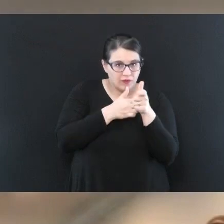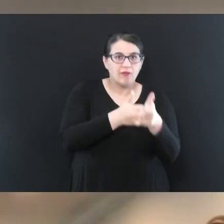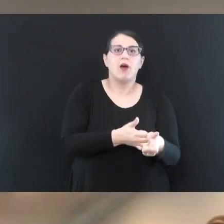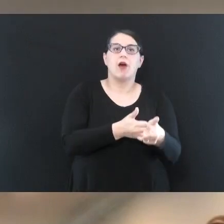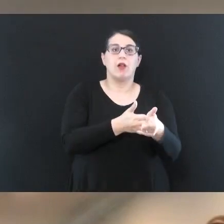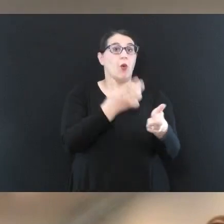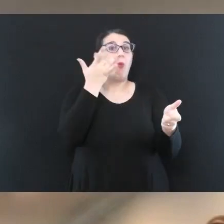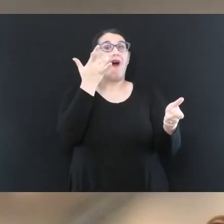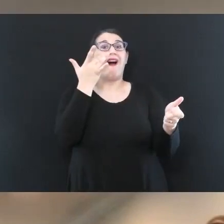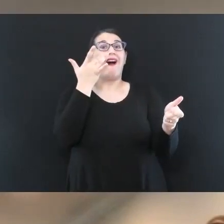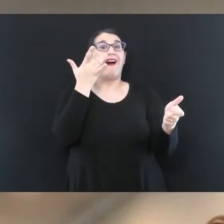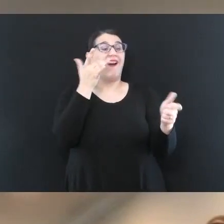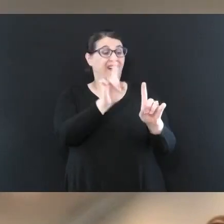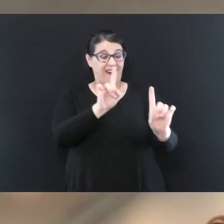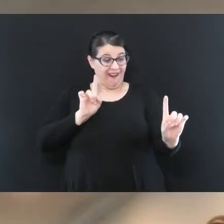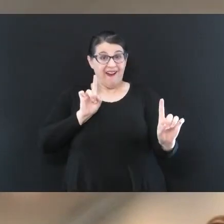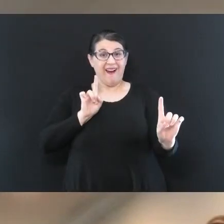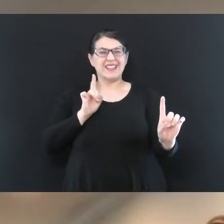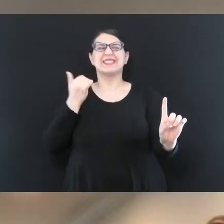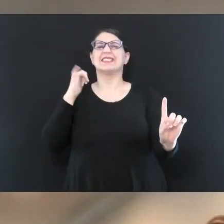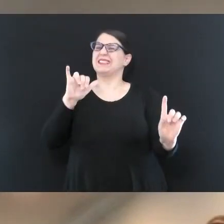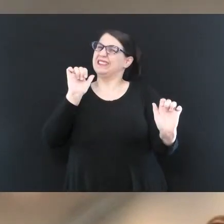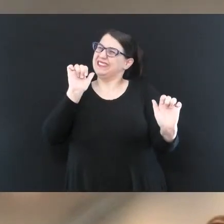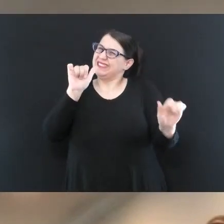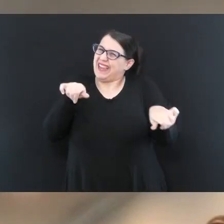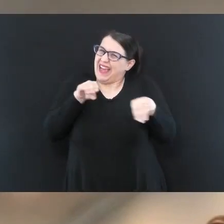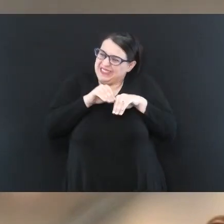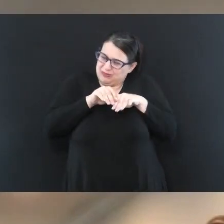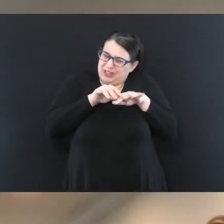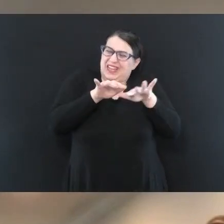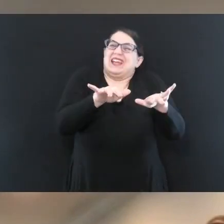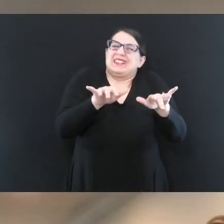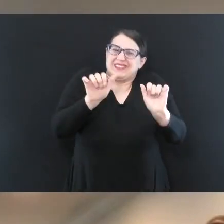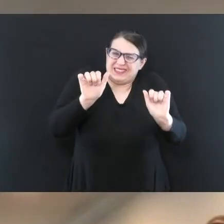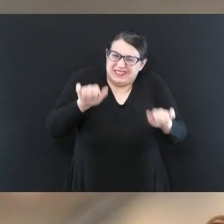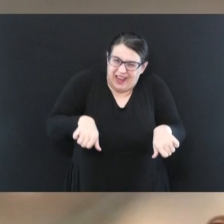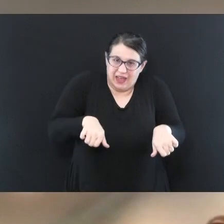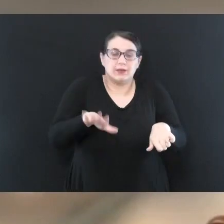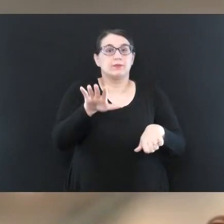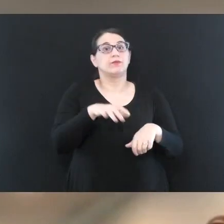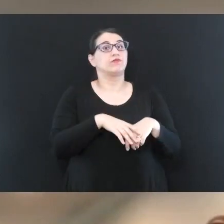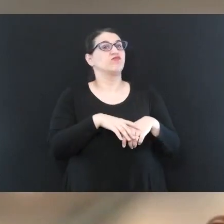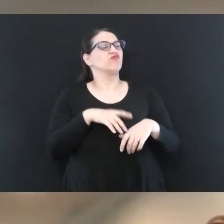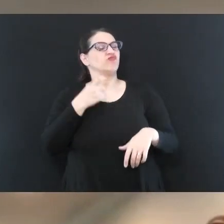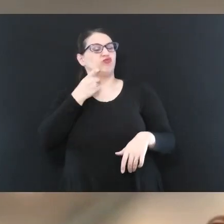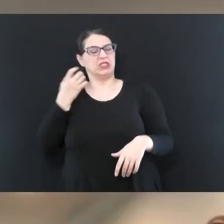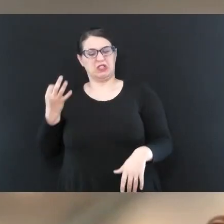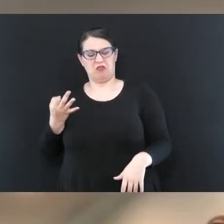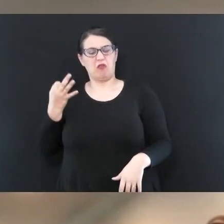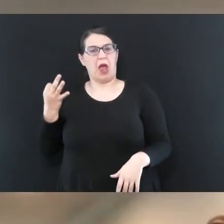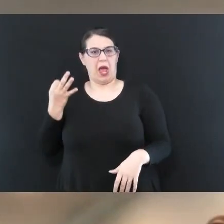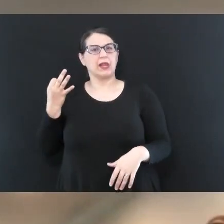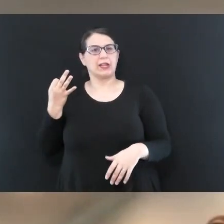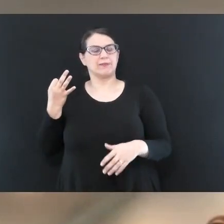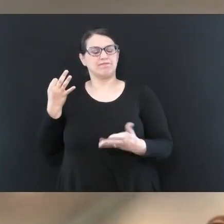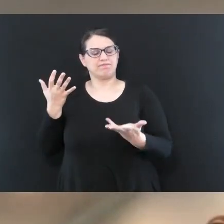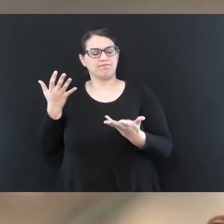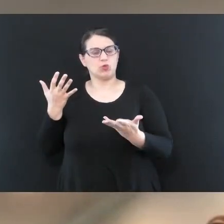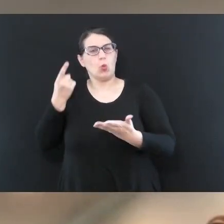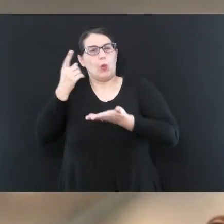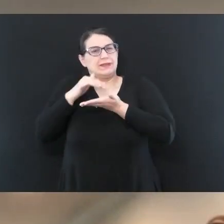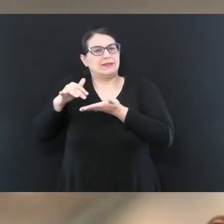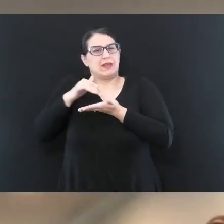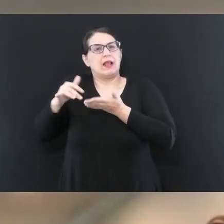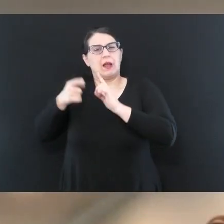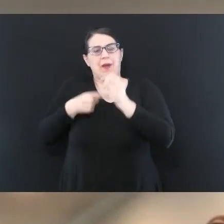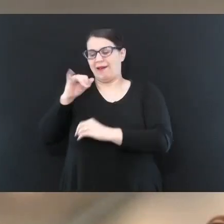can spread between people. And from a recent study that I talked about a little bit on Friday, and this will be my last comment, from